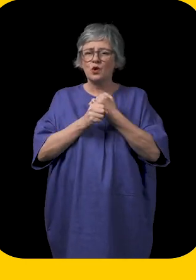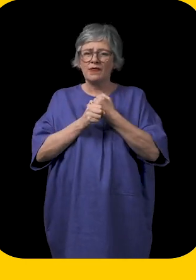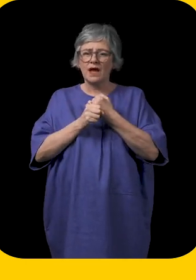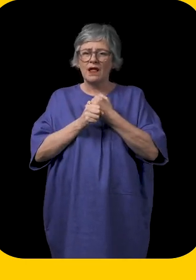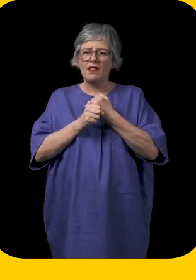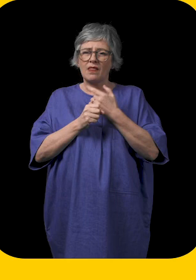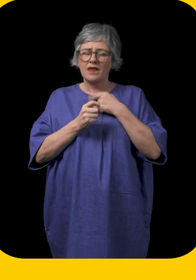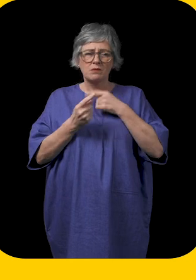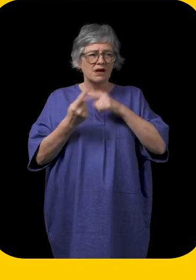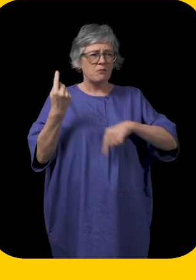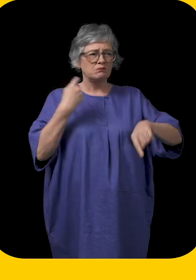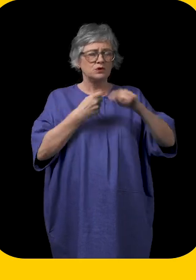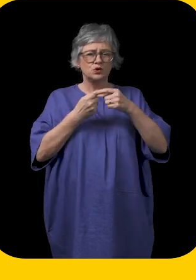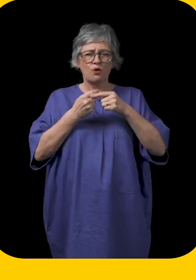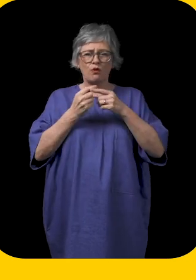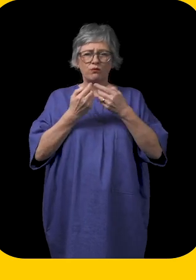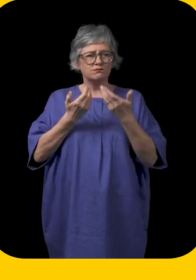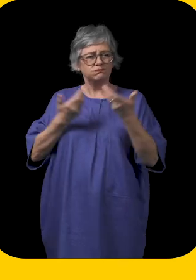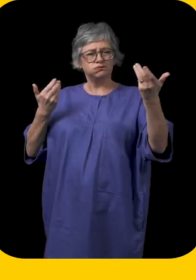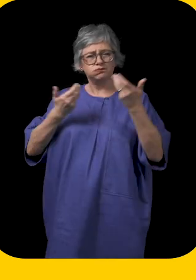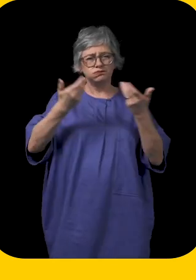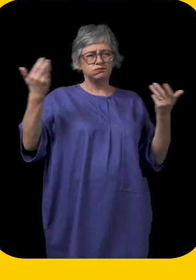you know, where people have become so secular and so